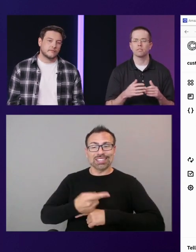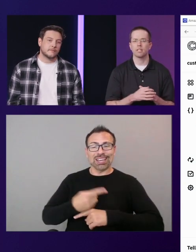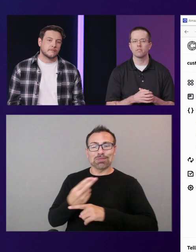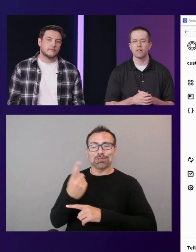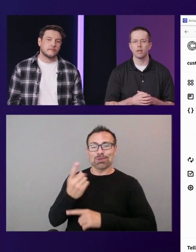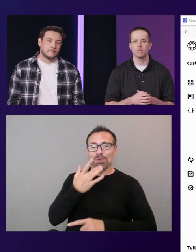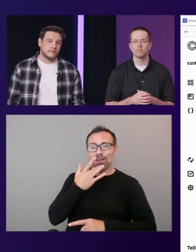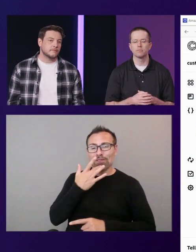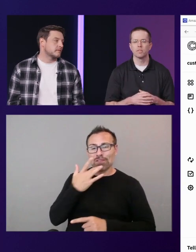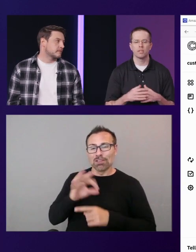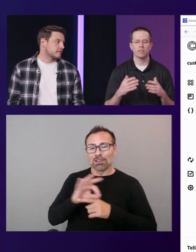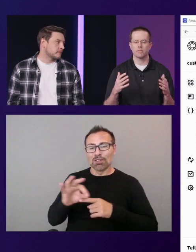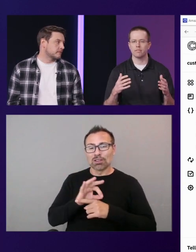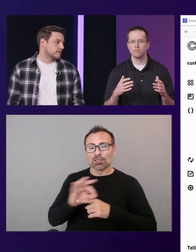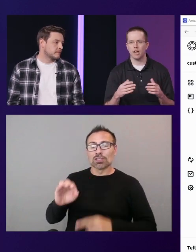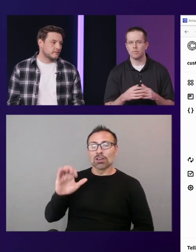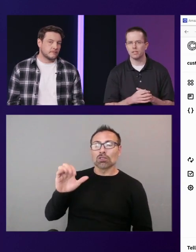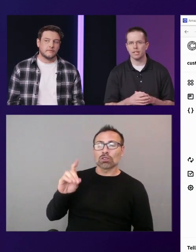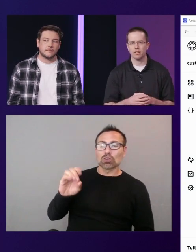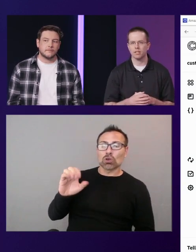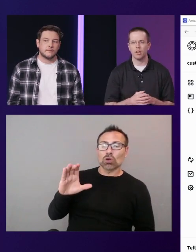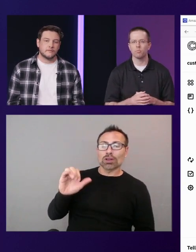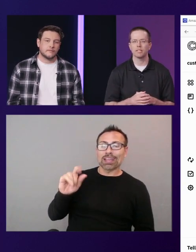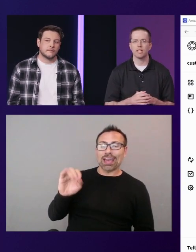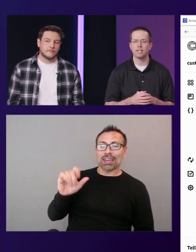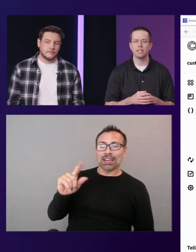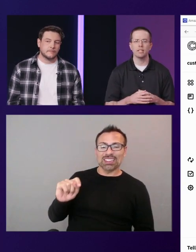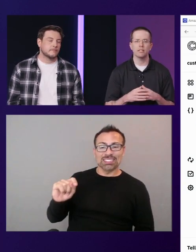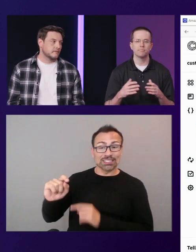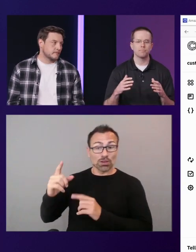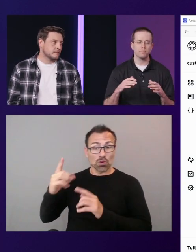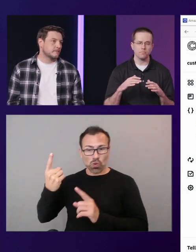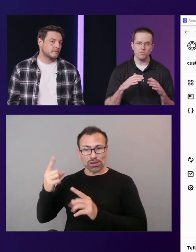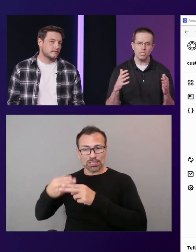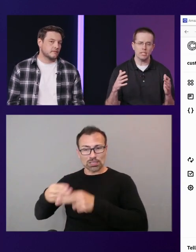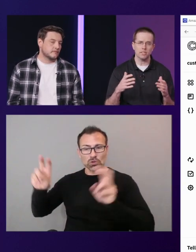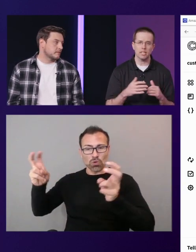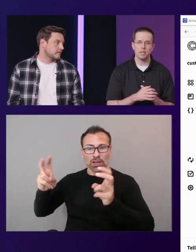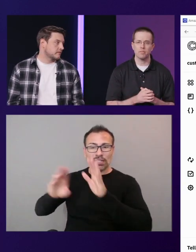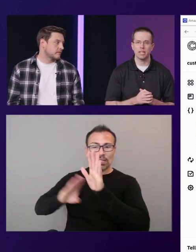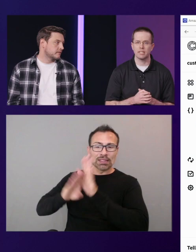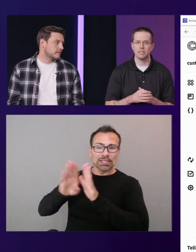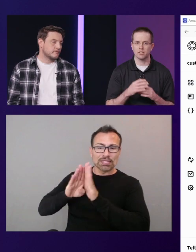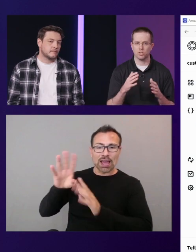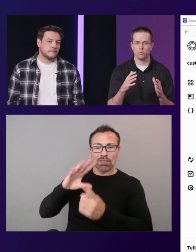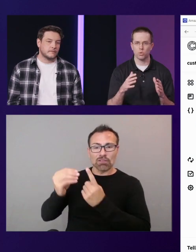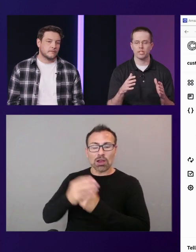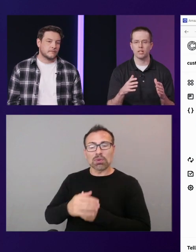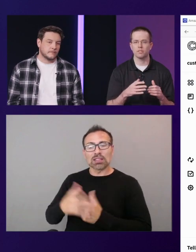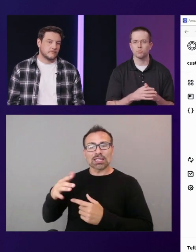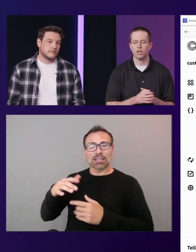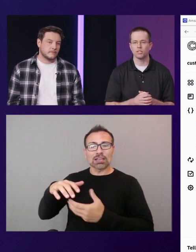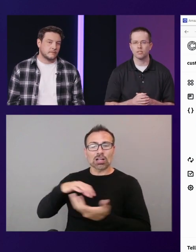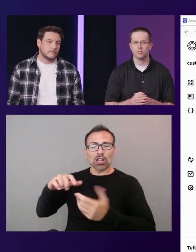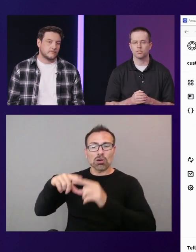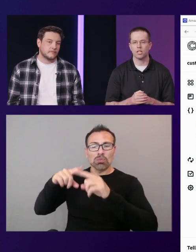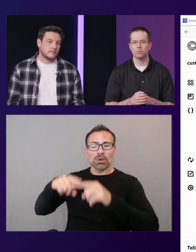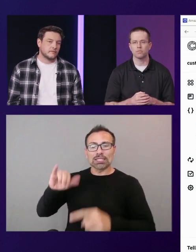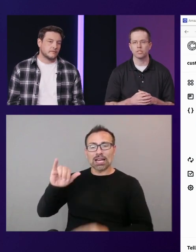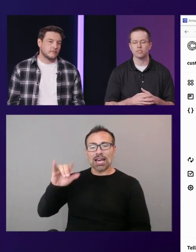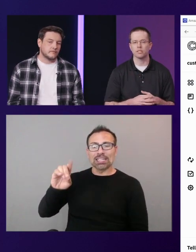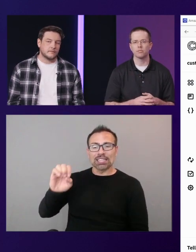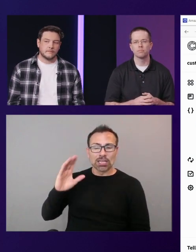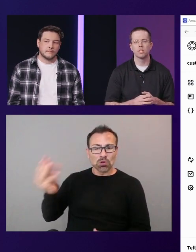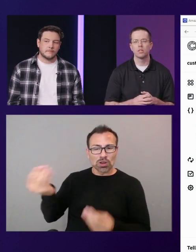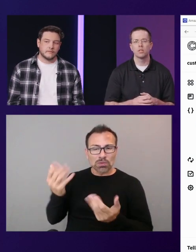Code Catalyst dev environments. Think of a dev environment like a cloud-based IDE. It's going to give me everything I need to get started working on this project in just a couple